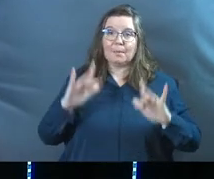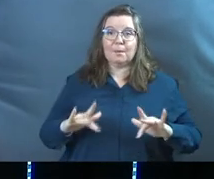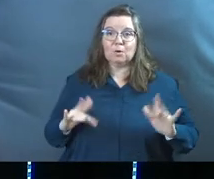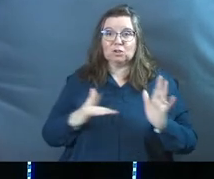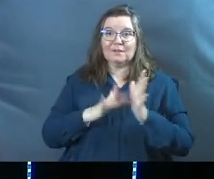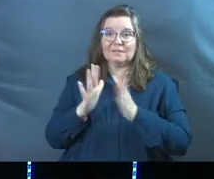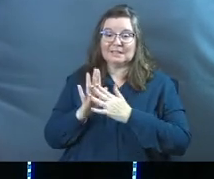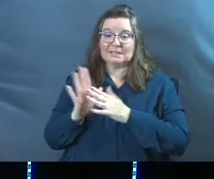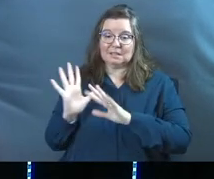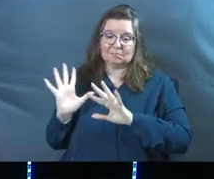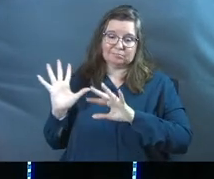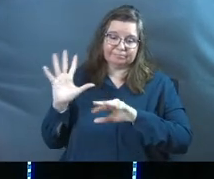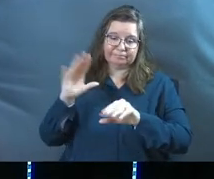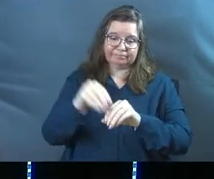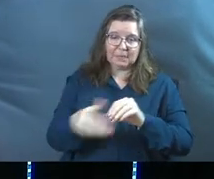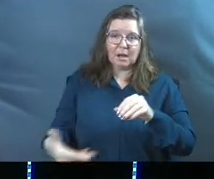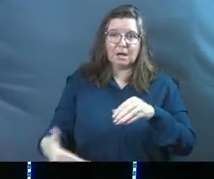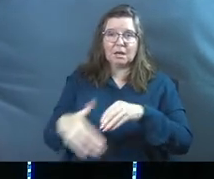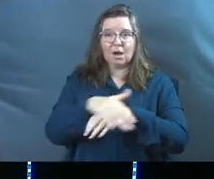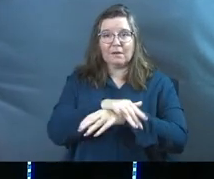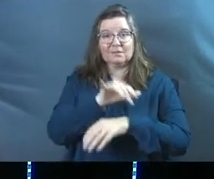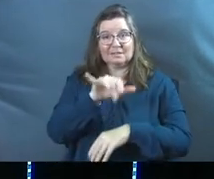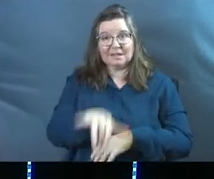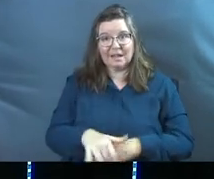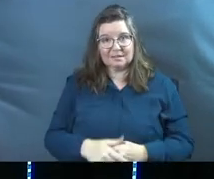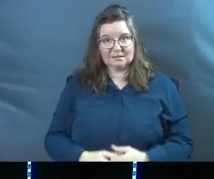of Jesus that comes in and does that.